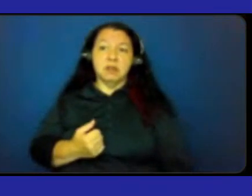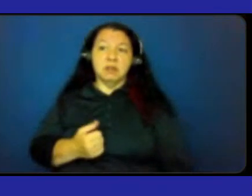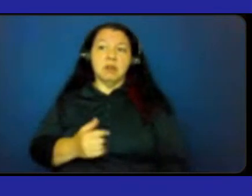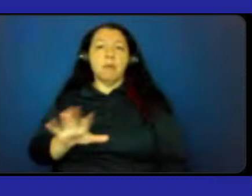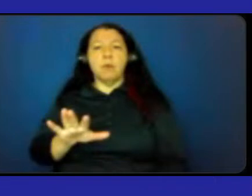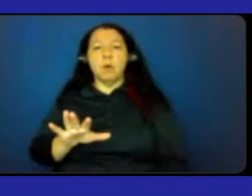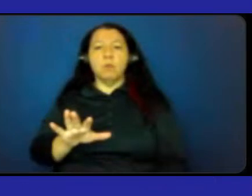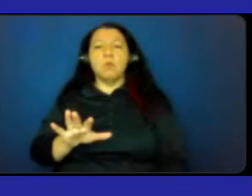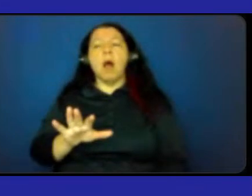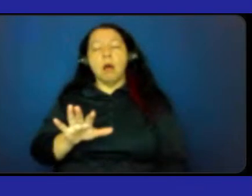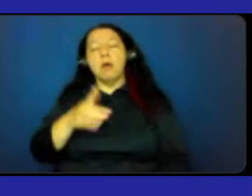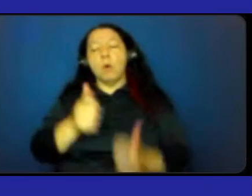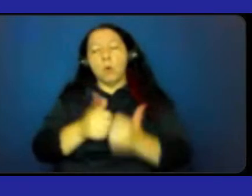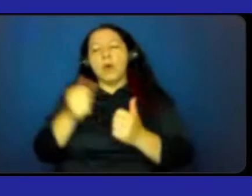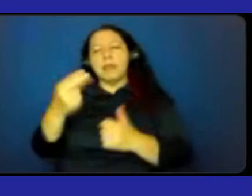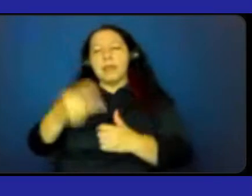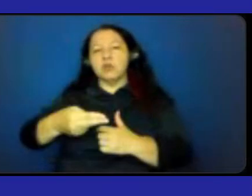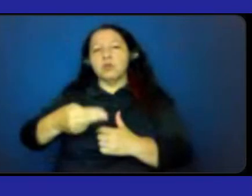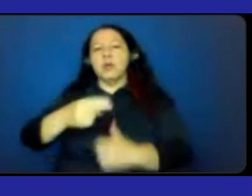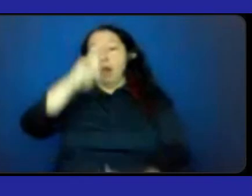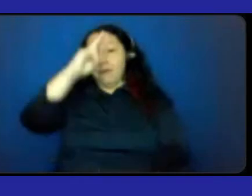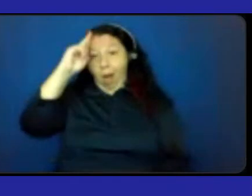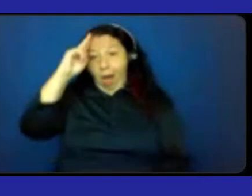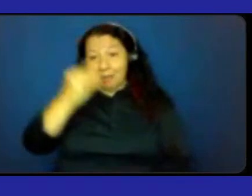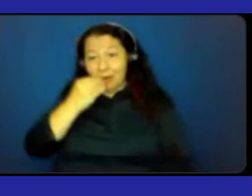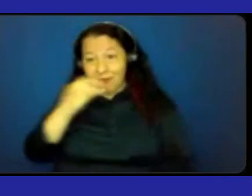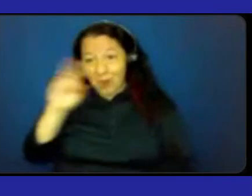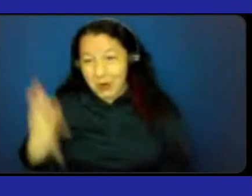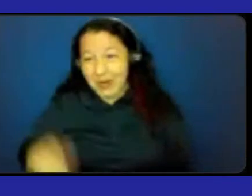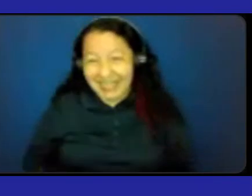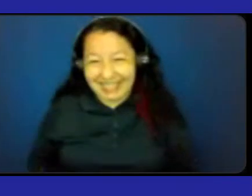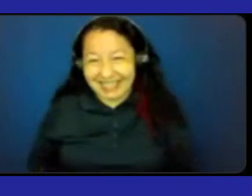Obviously, given the history of hospital food, so to speak,